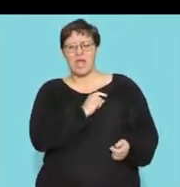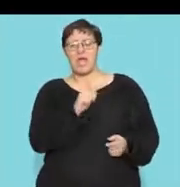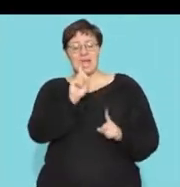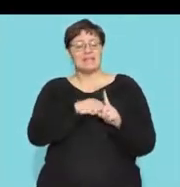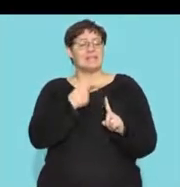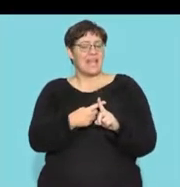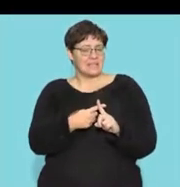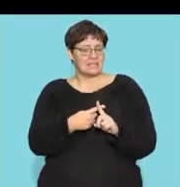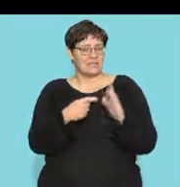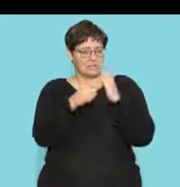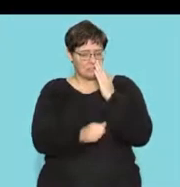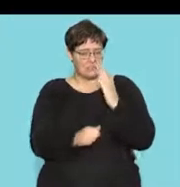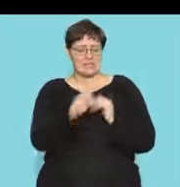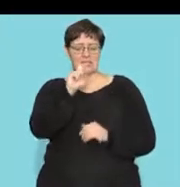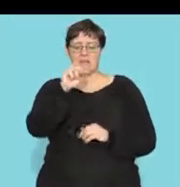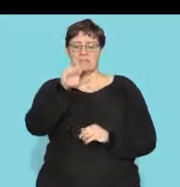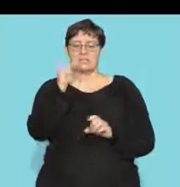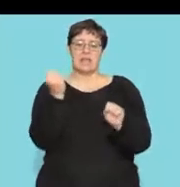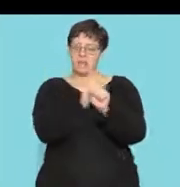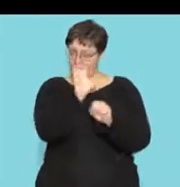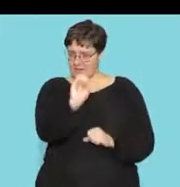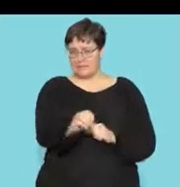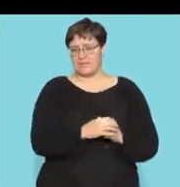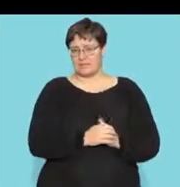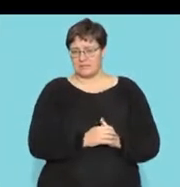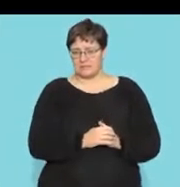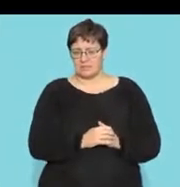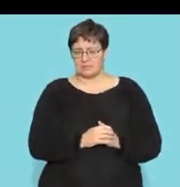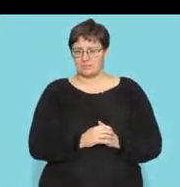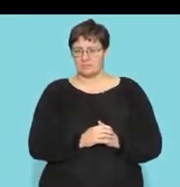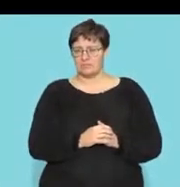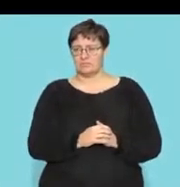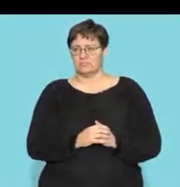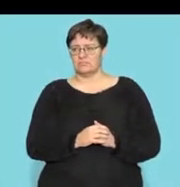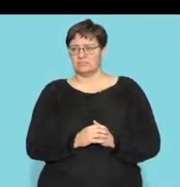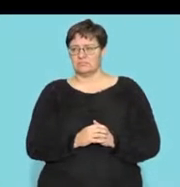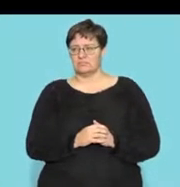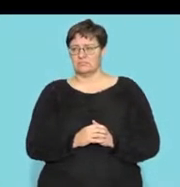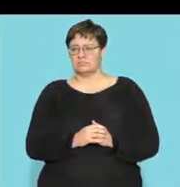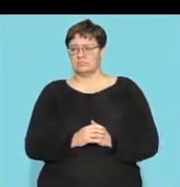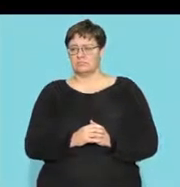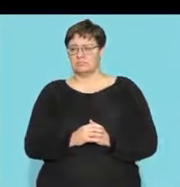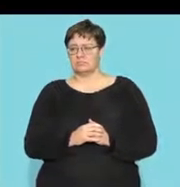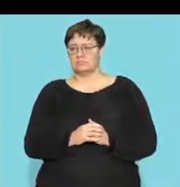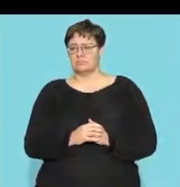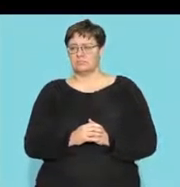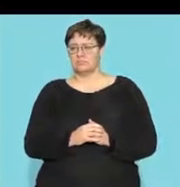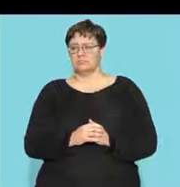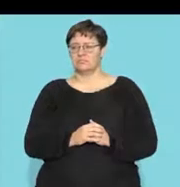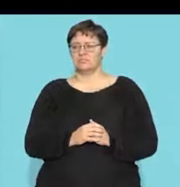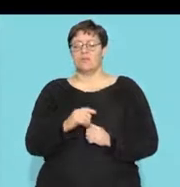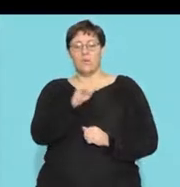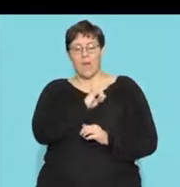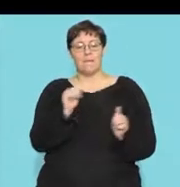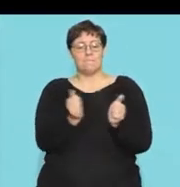implications. There are also tax implications for this year, as the partner should